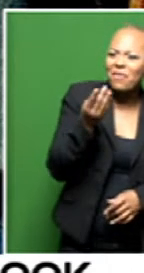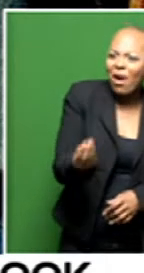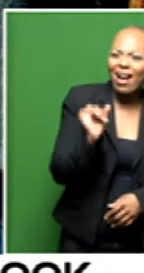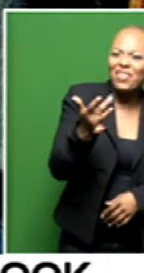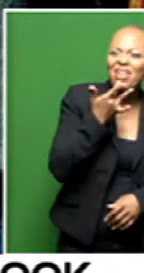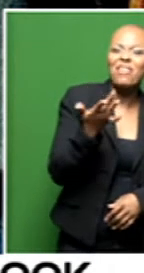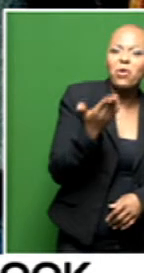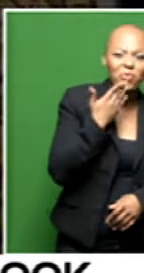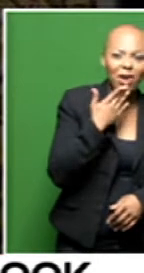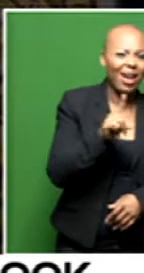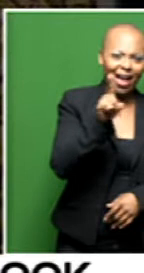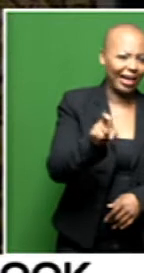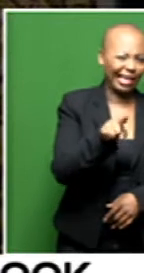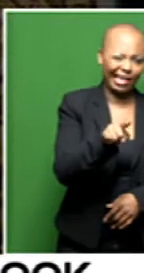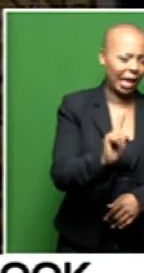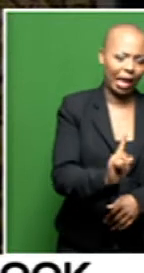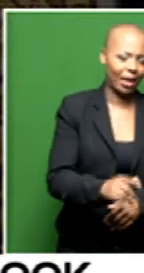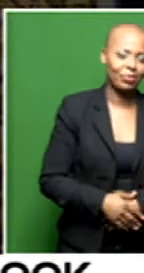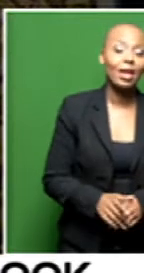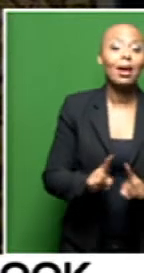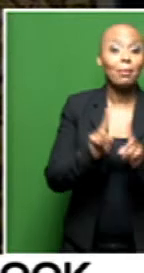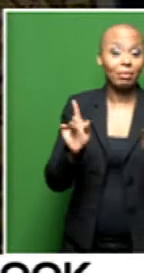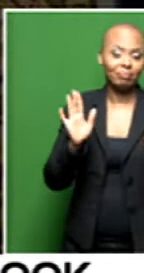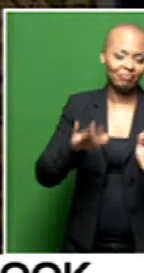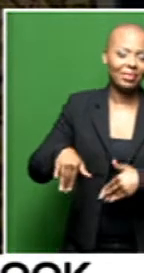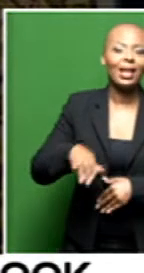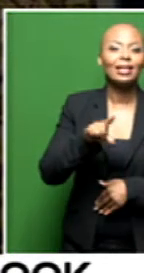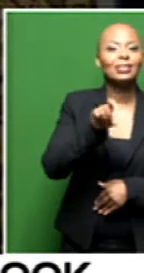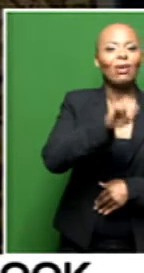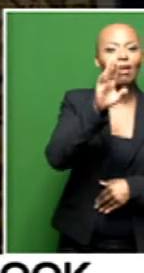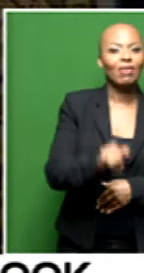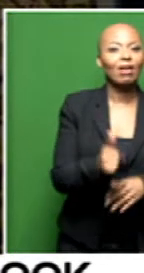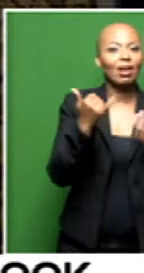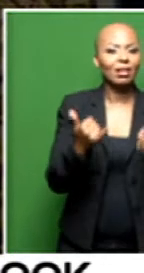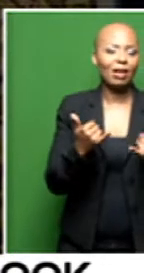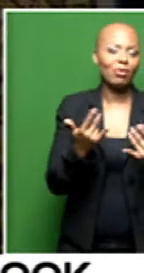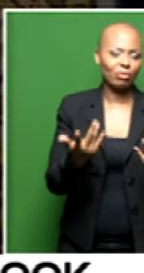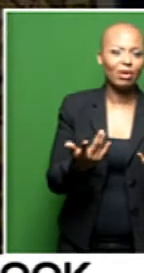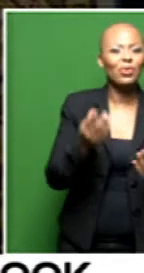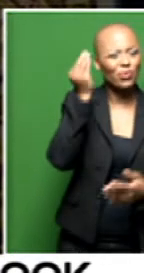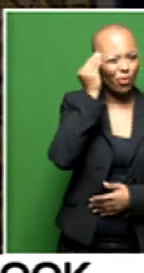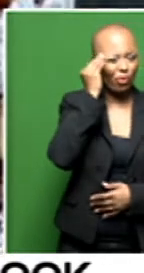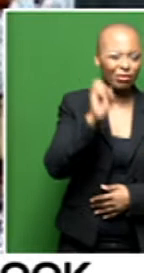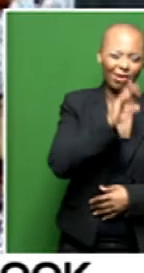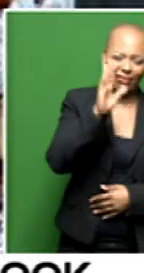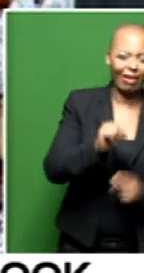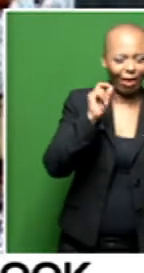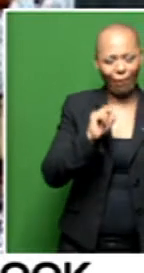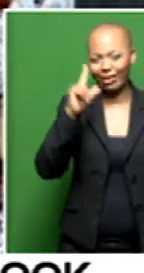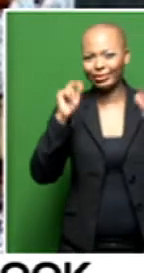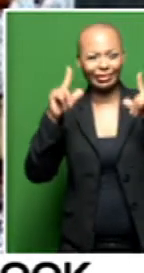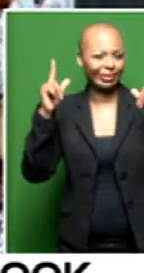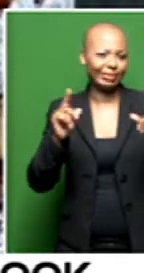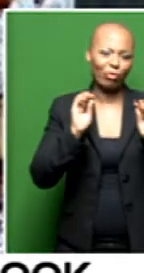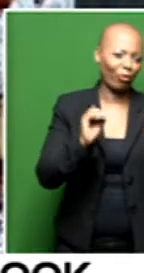book into a typical way that I think South Africans live their life. You know, there's recipes you can eat outside. We've got one, we all know our weather is amazing. So there's